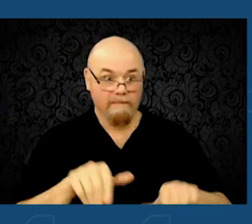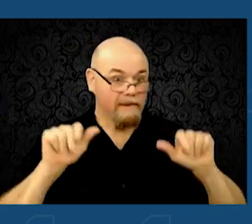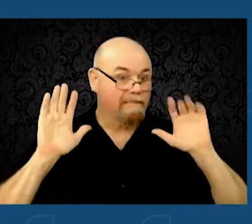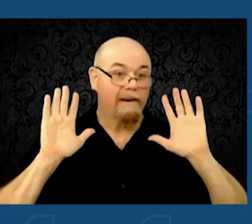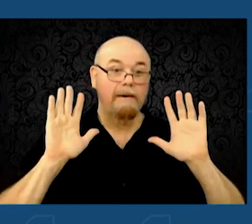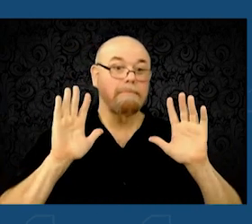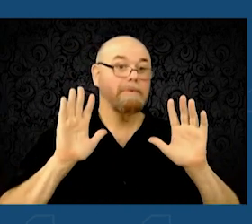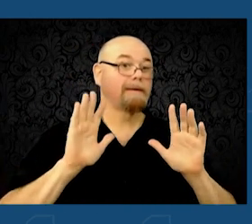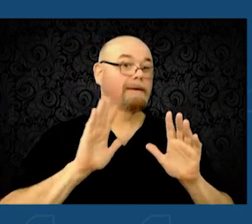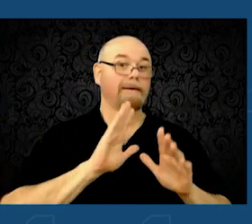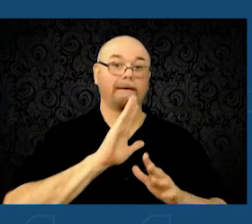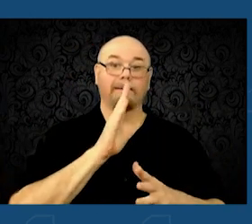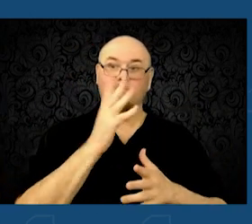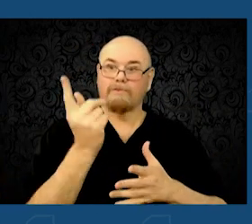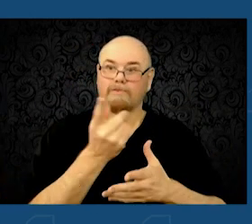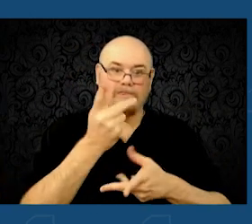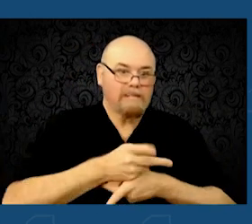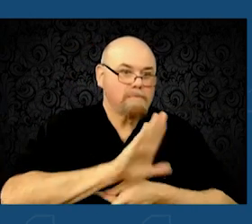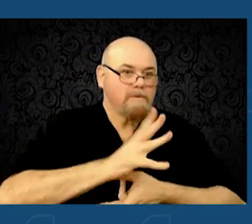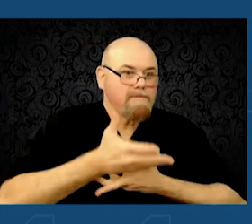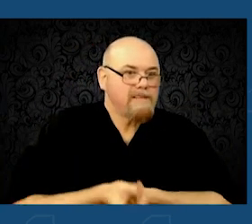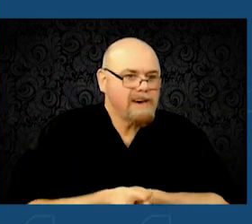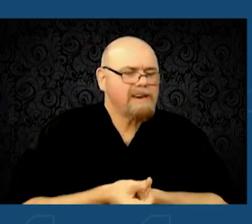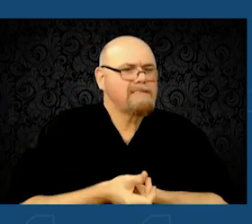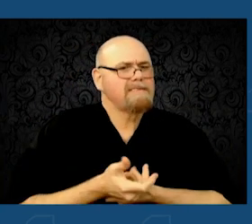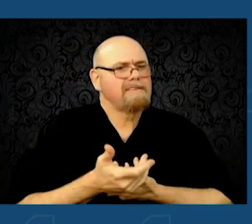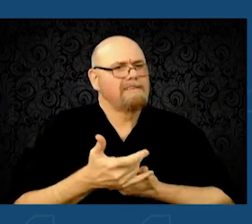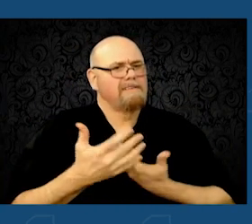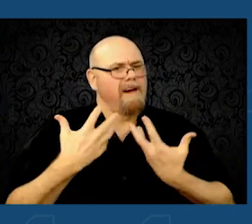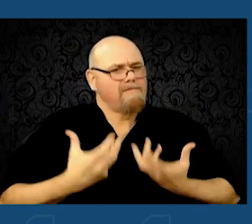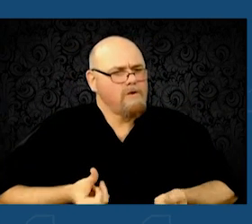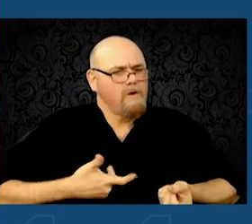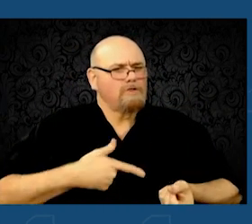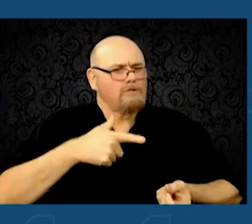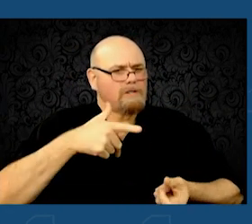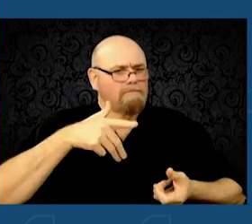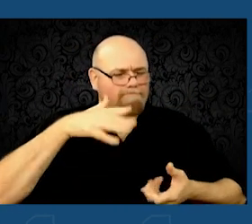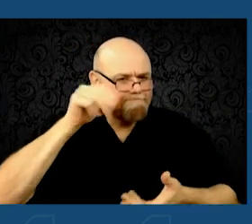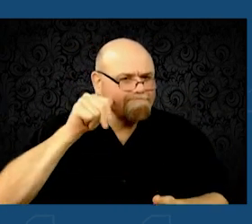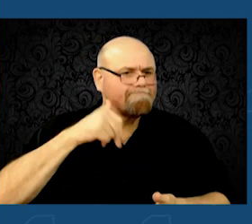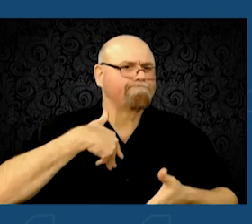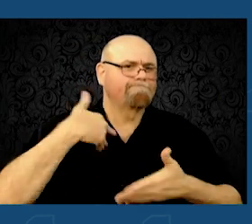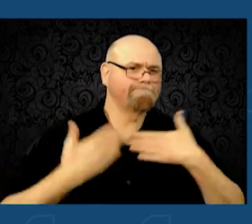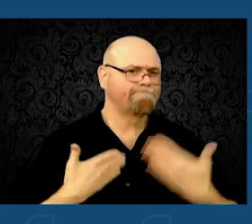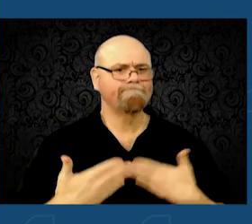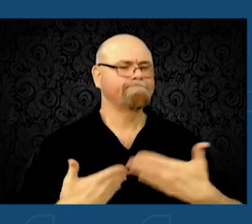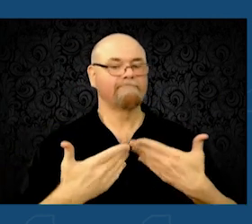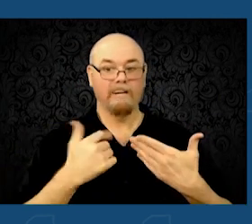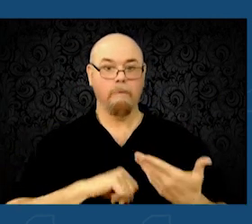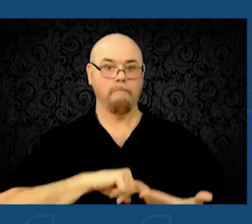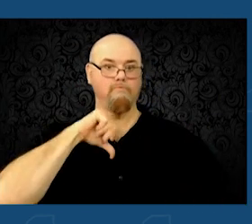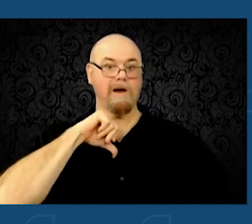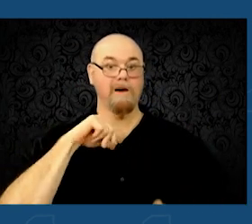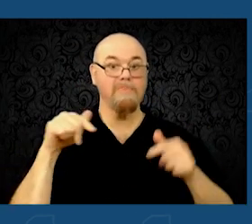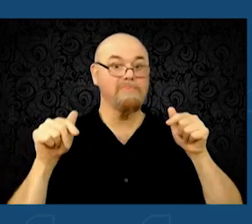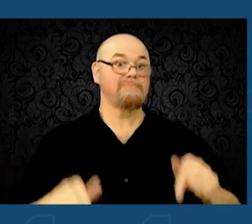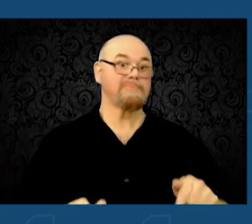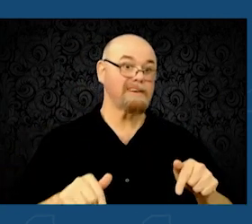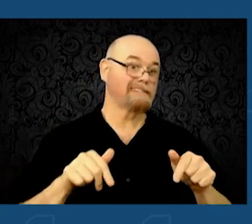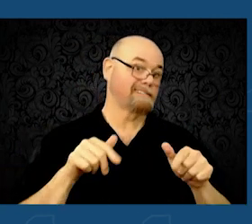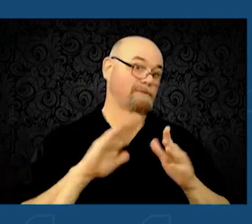followed the courage of your convictions, and you made us all so proud. This is a proud community. It's a community I know very